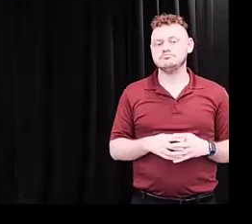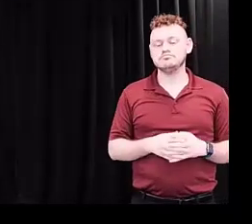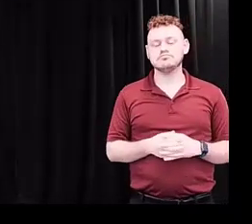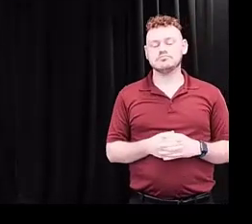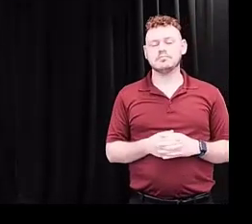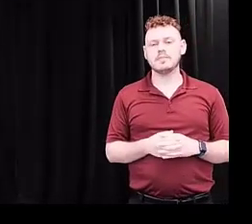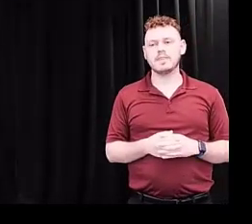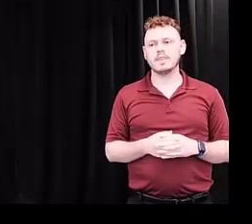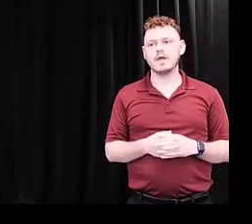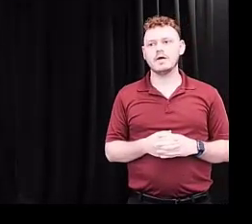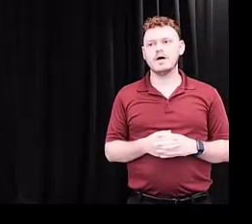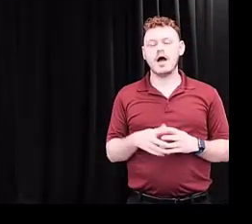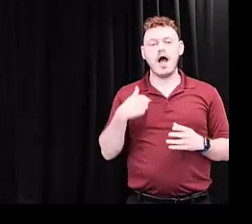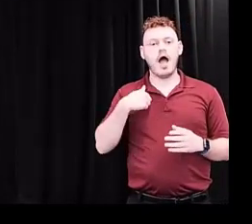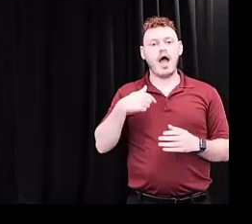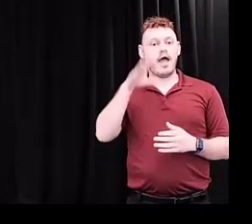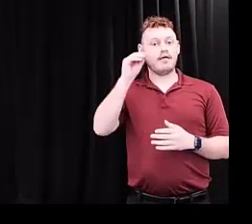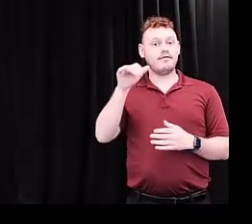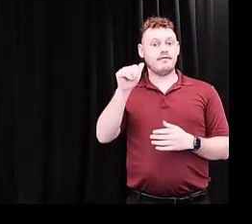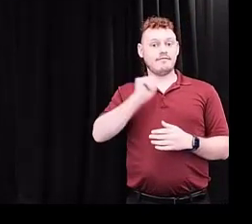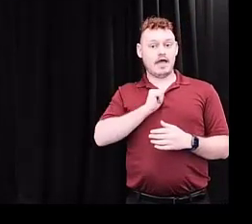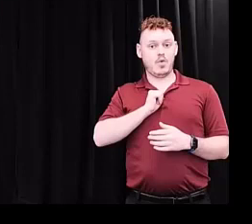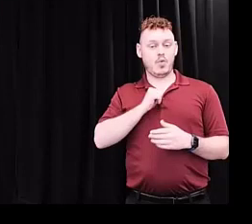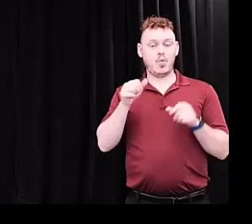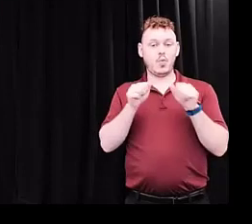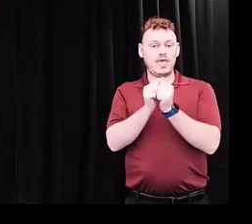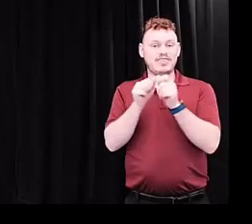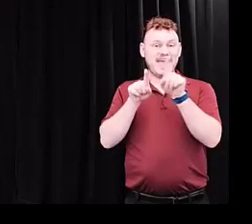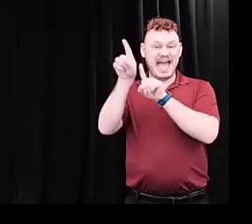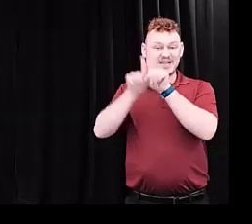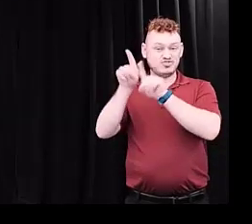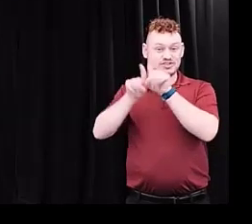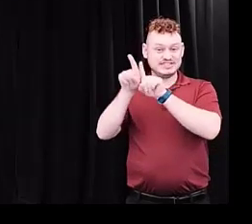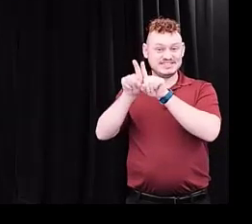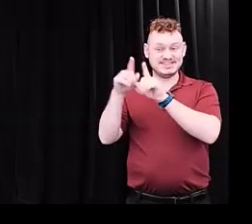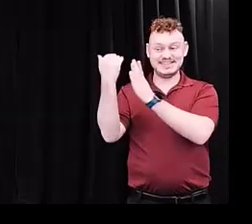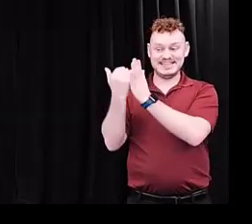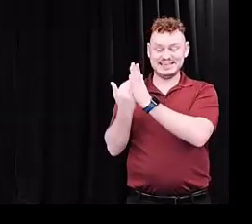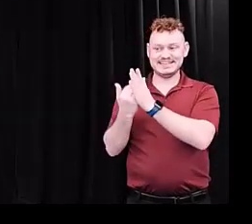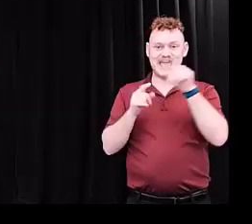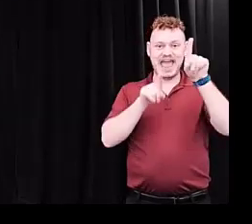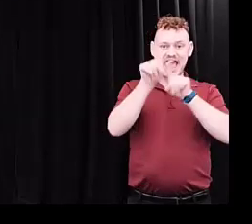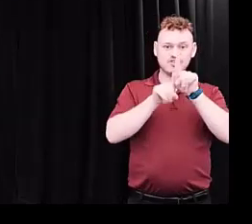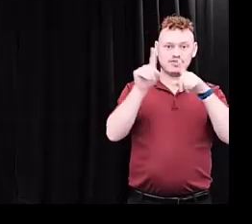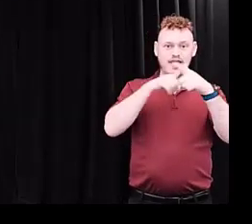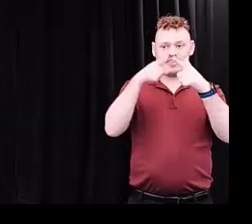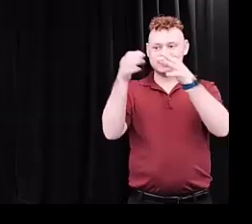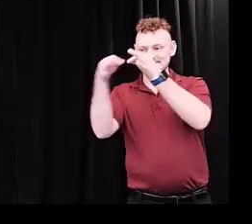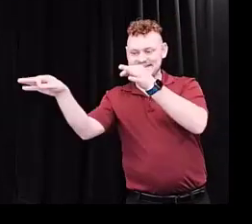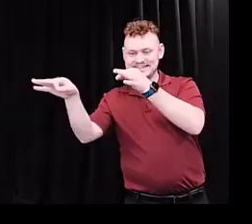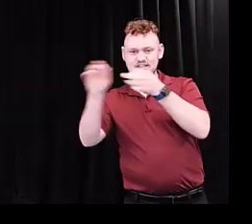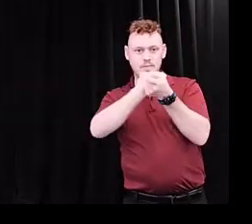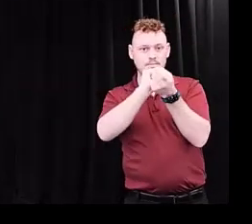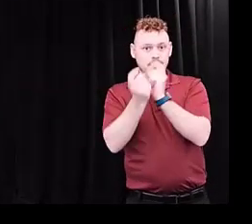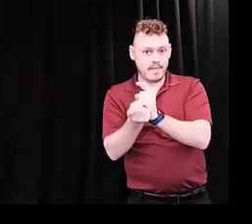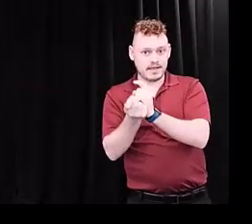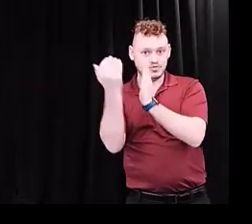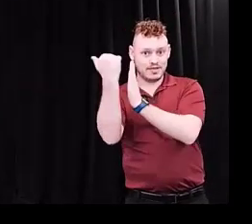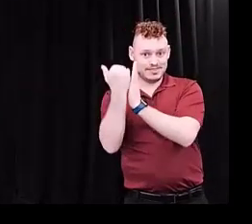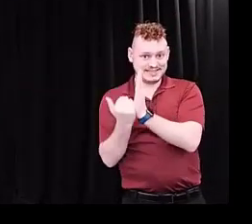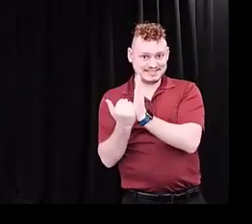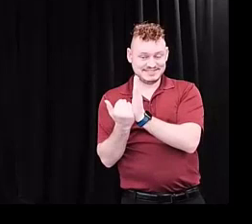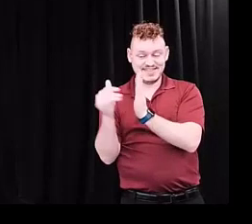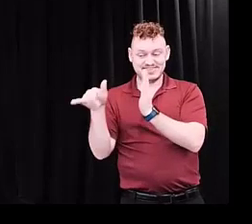do this, but I have found with the asterisks, lists where it has an asterisk and then a sentence, when you make those into a list,